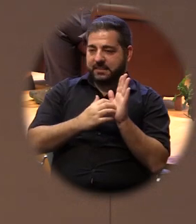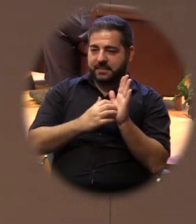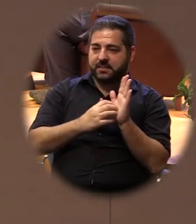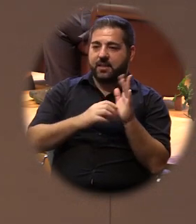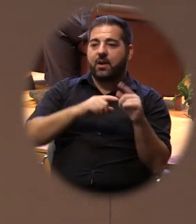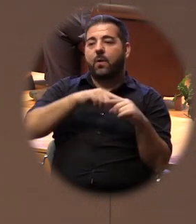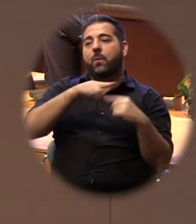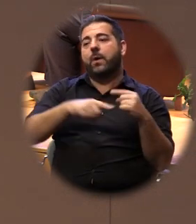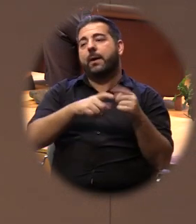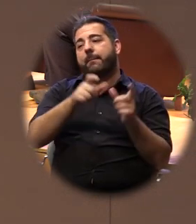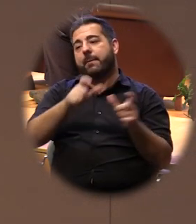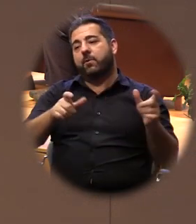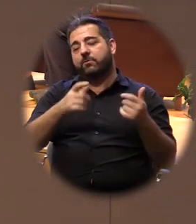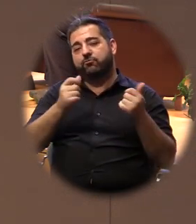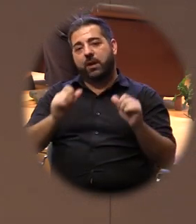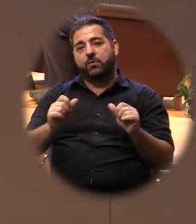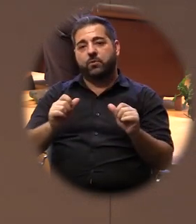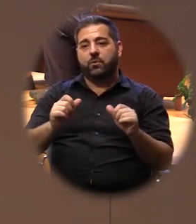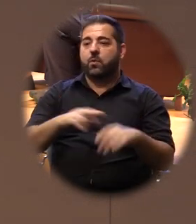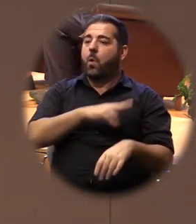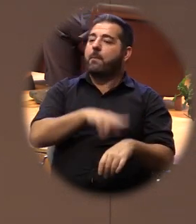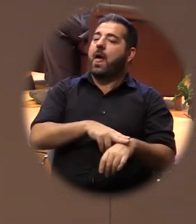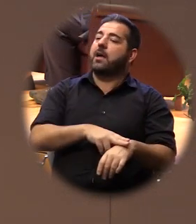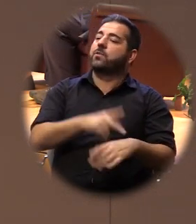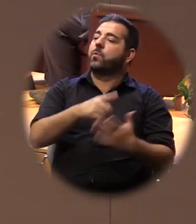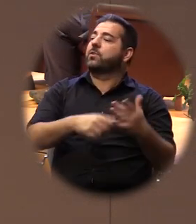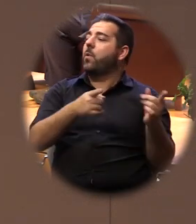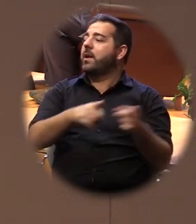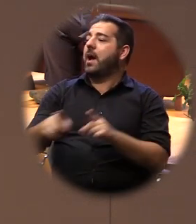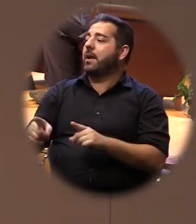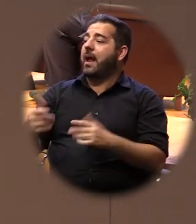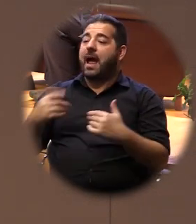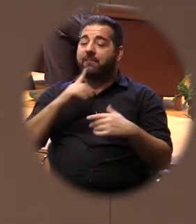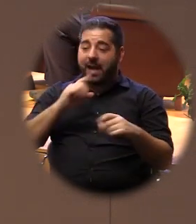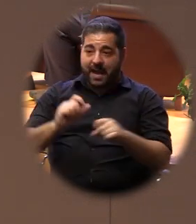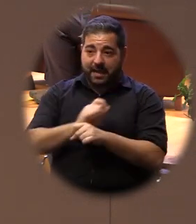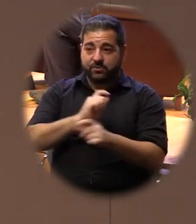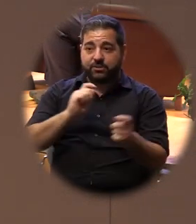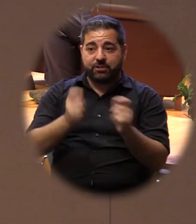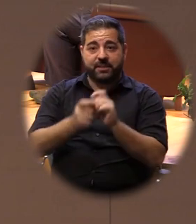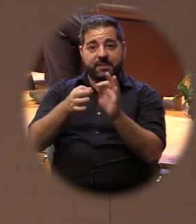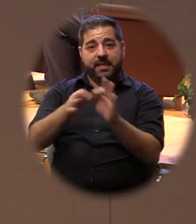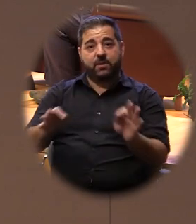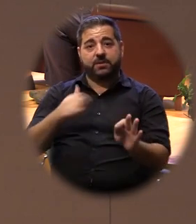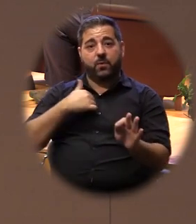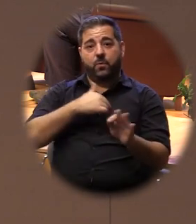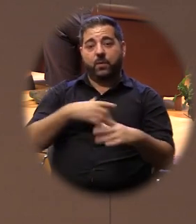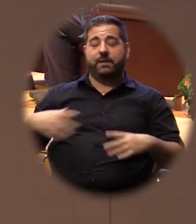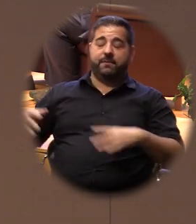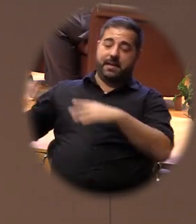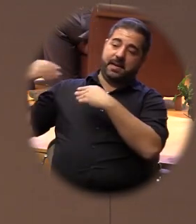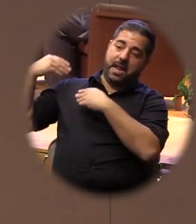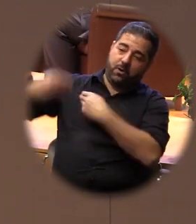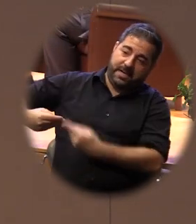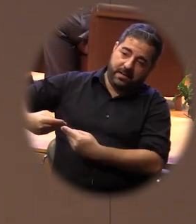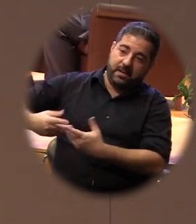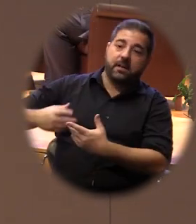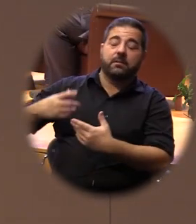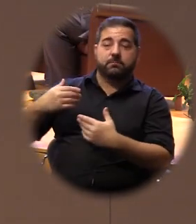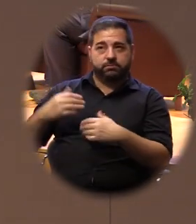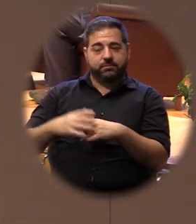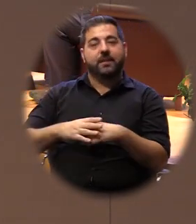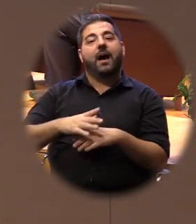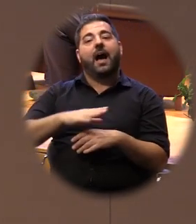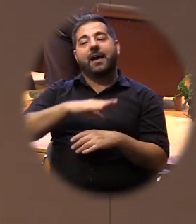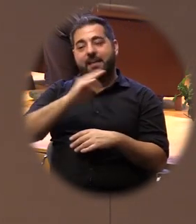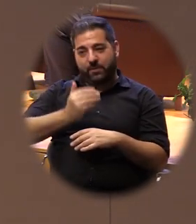the people who have tried to sort of norm what's going on there have actually changed the language that we've inherited. And that's something I never would have